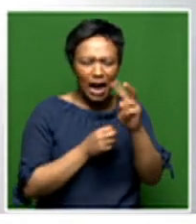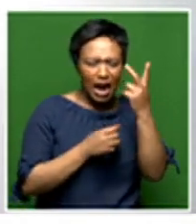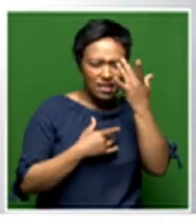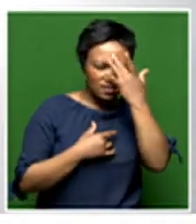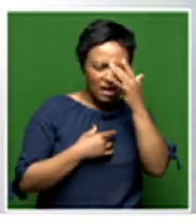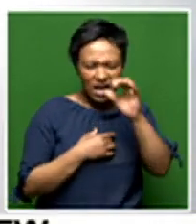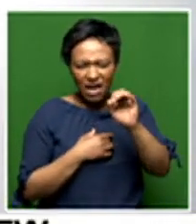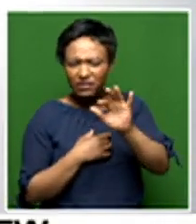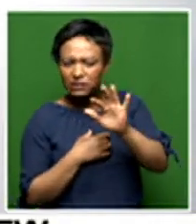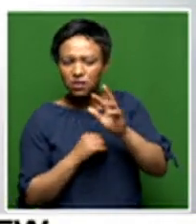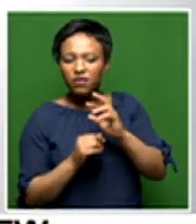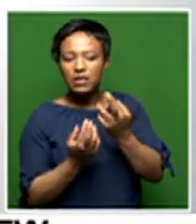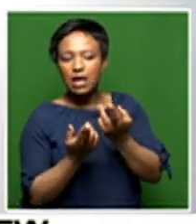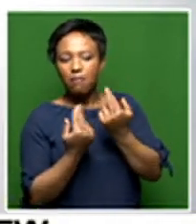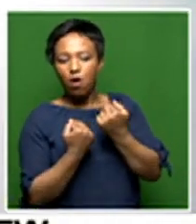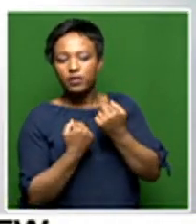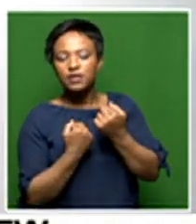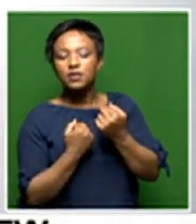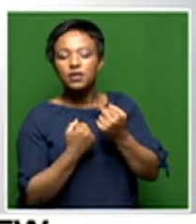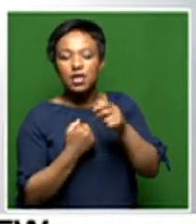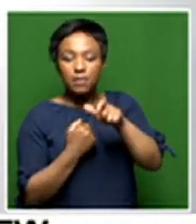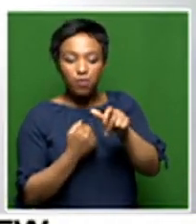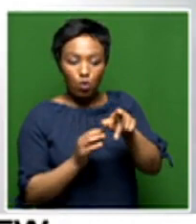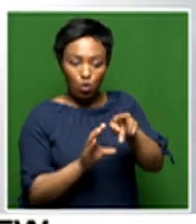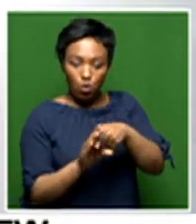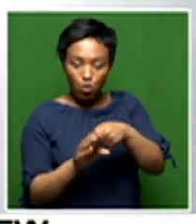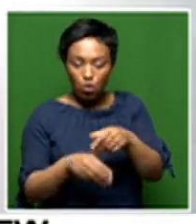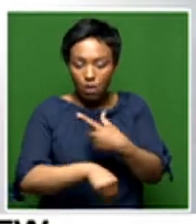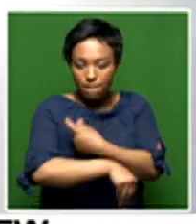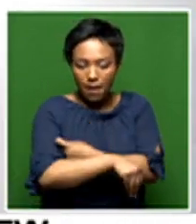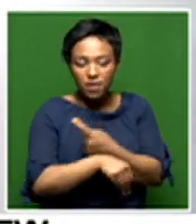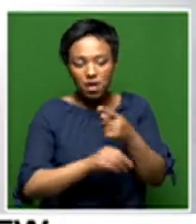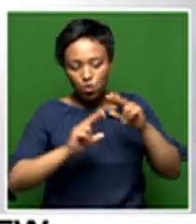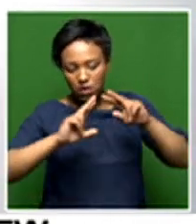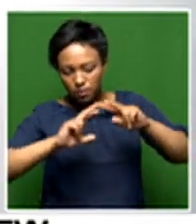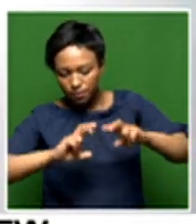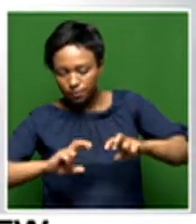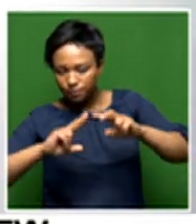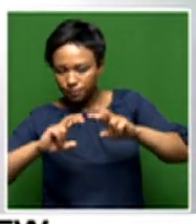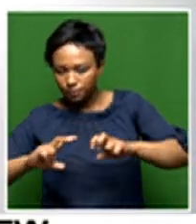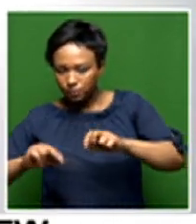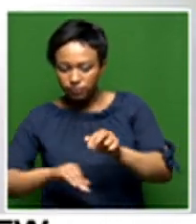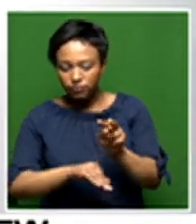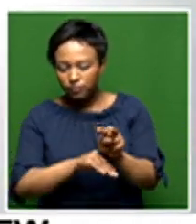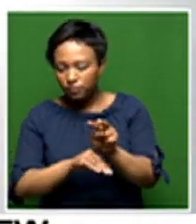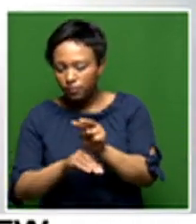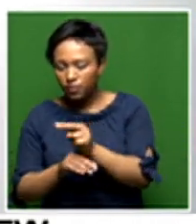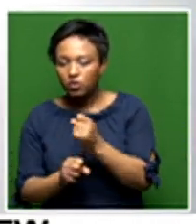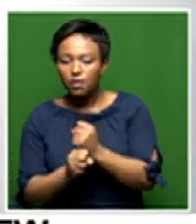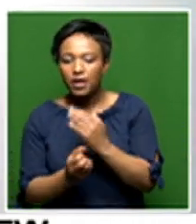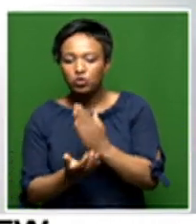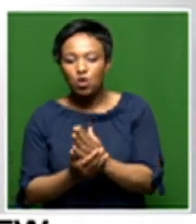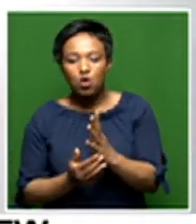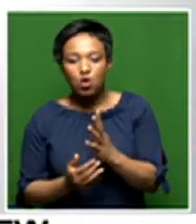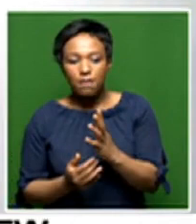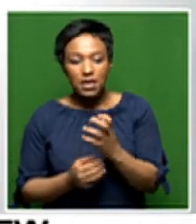is reported, and the participant is investigated to make sure that the side effect is not really due